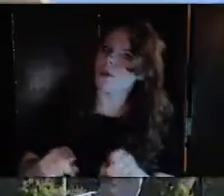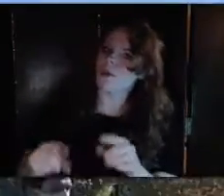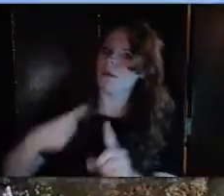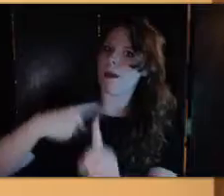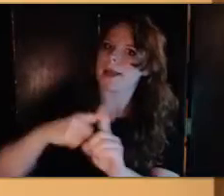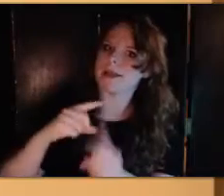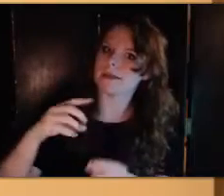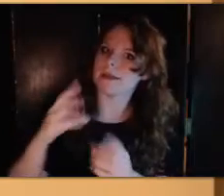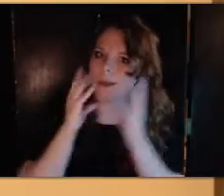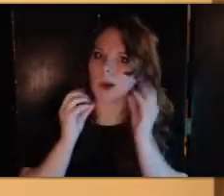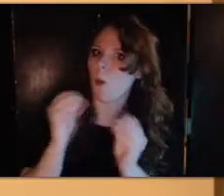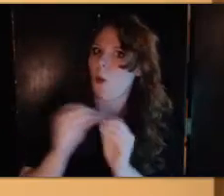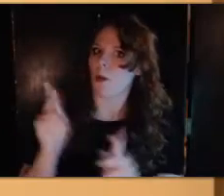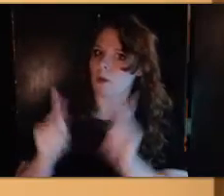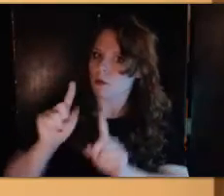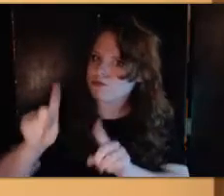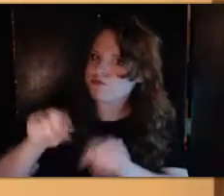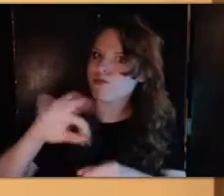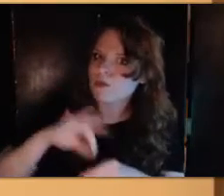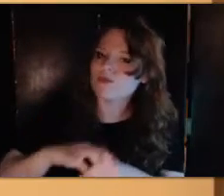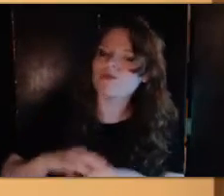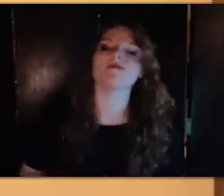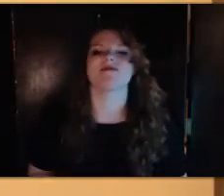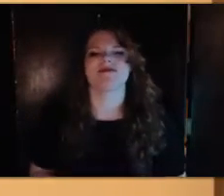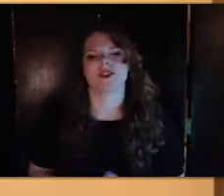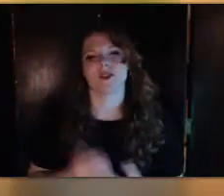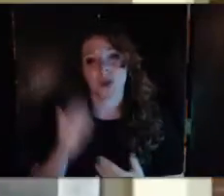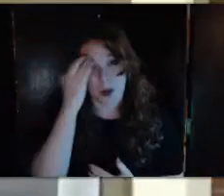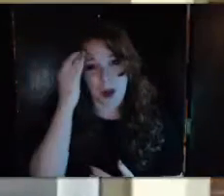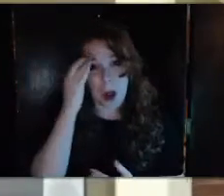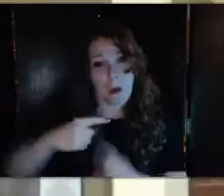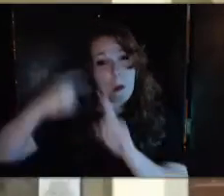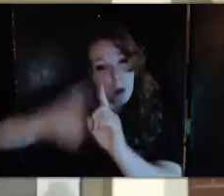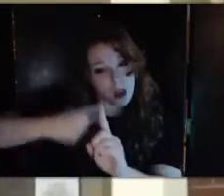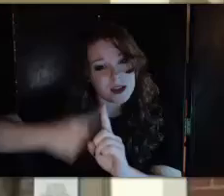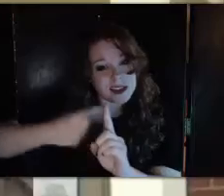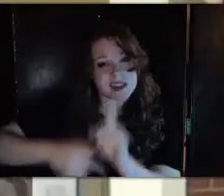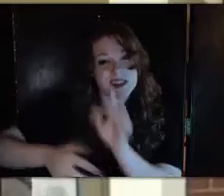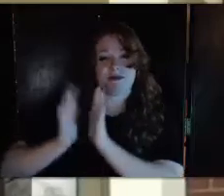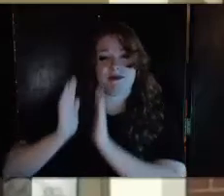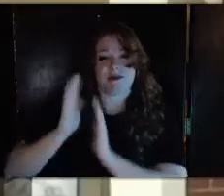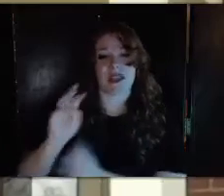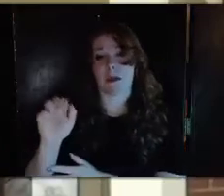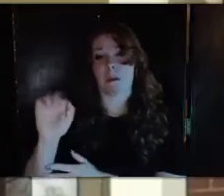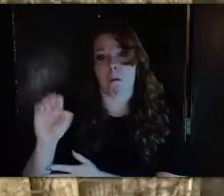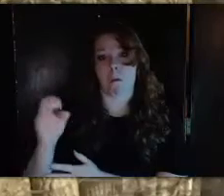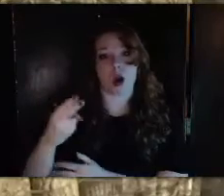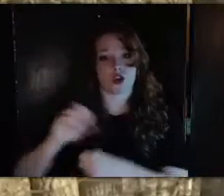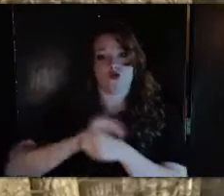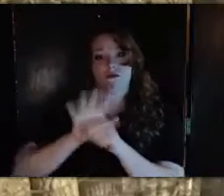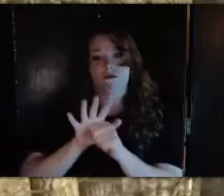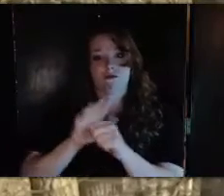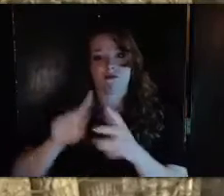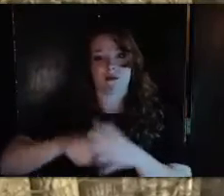year. Well, we know it has been months since the pandemic started. Here in the U.S., quarantines began back in March. With